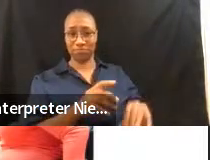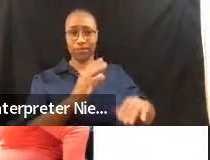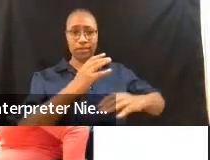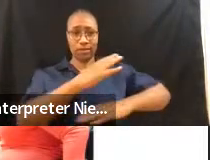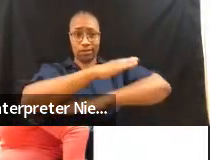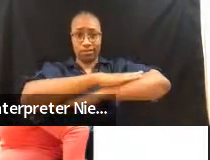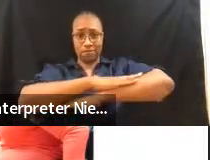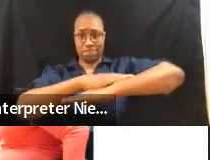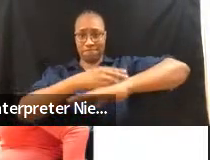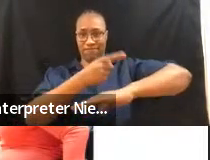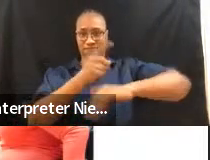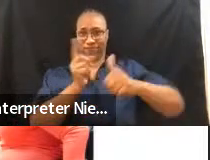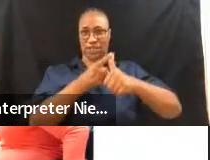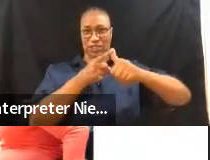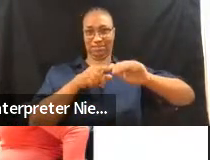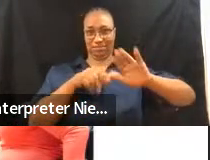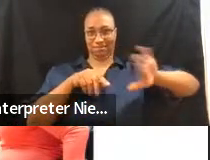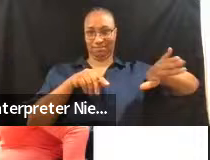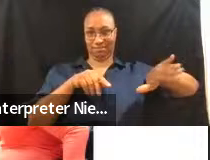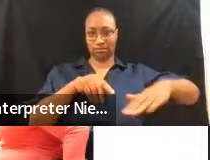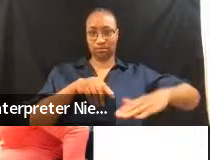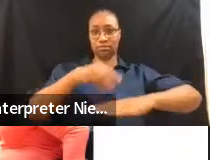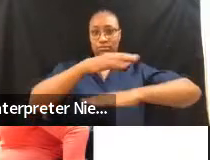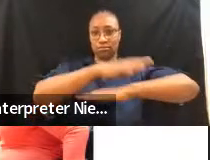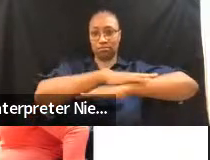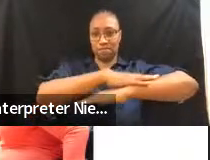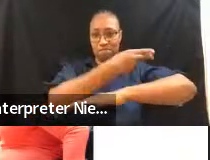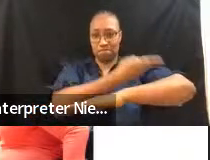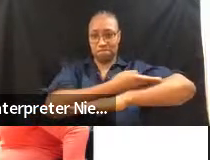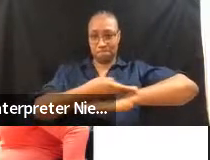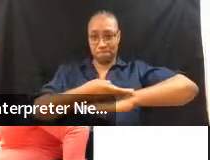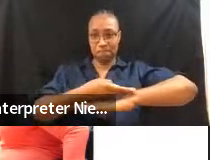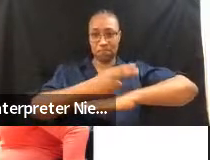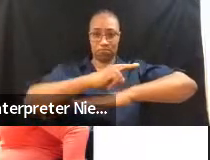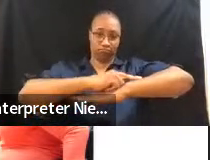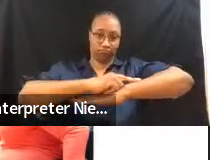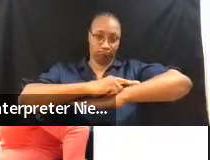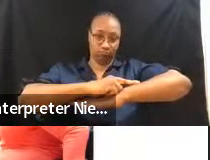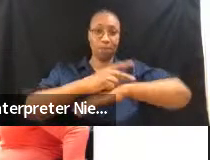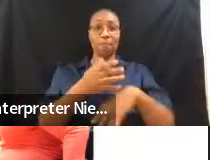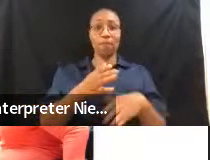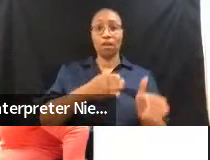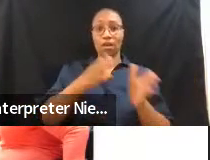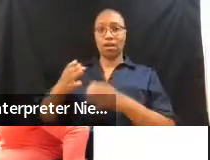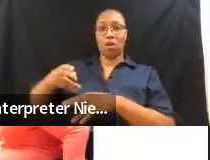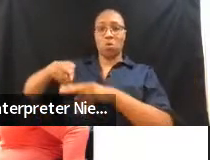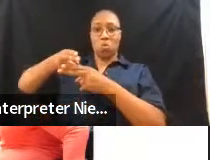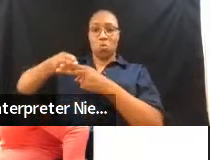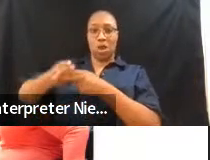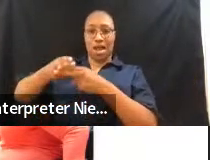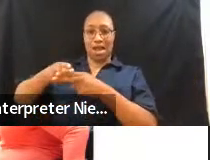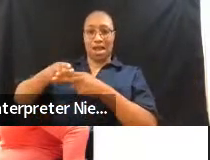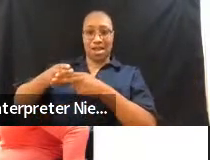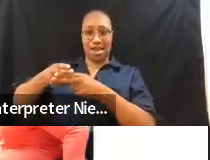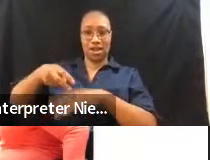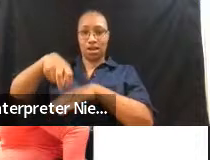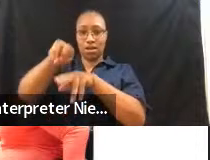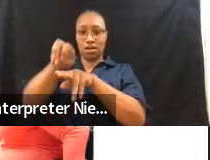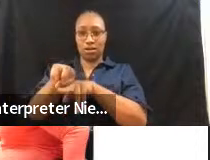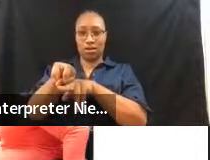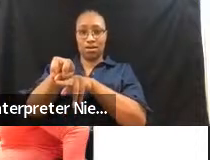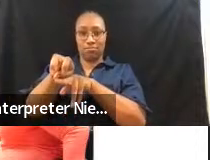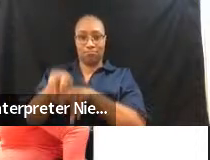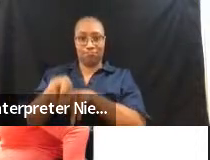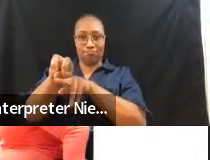dental examinations, things like weight scales, mammography equipment, X-ray machines, and